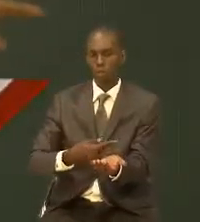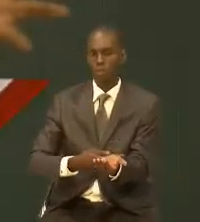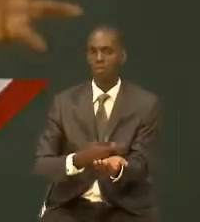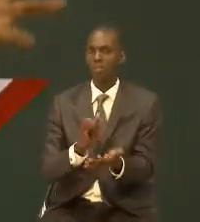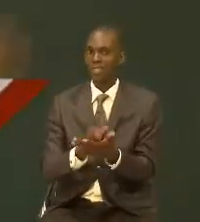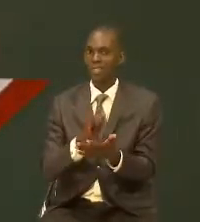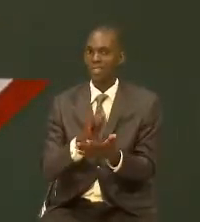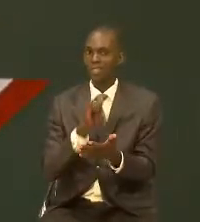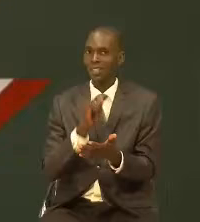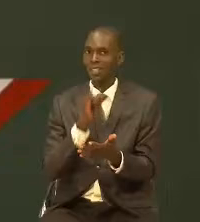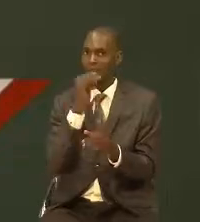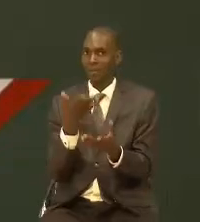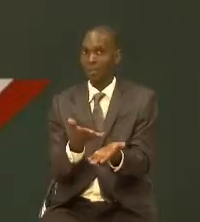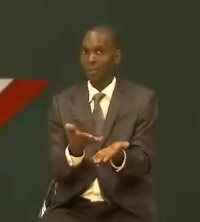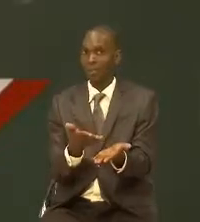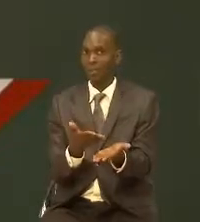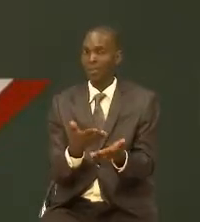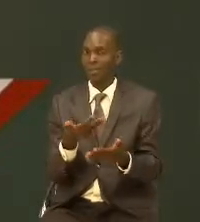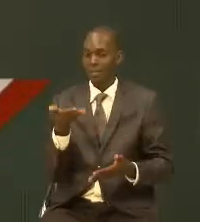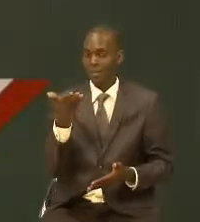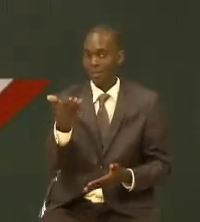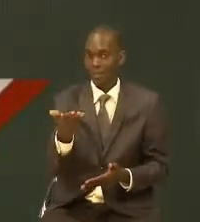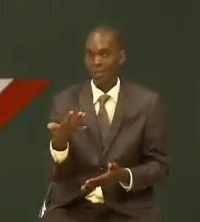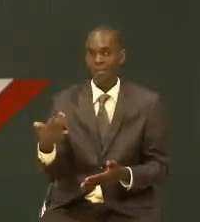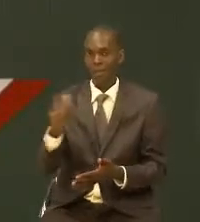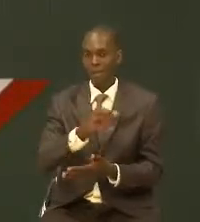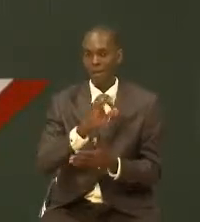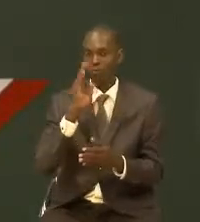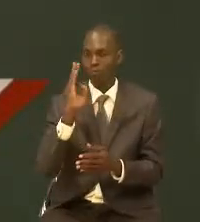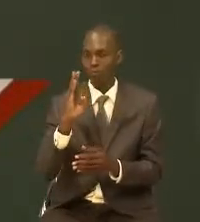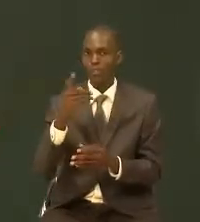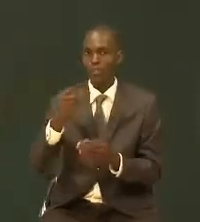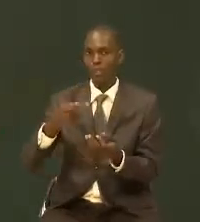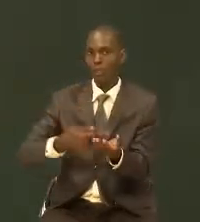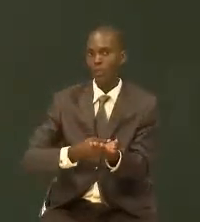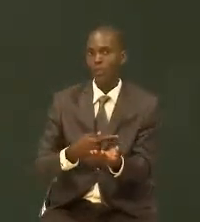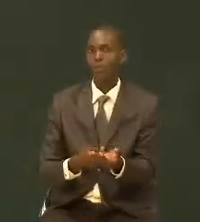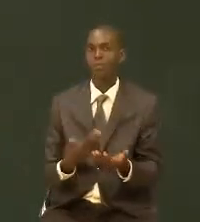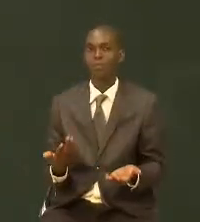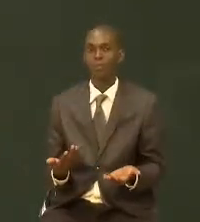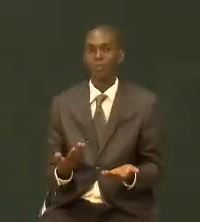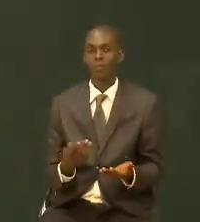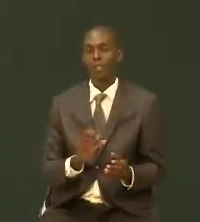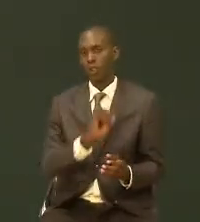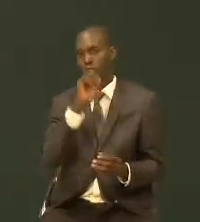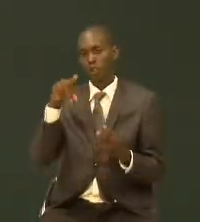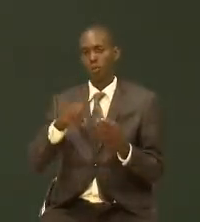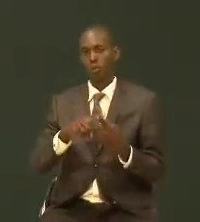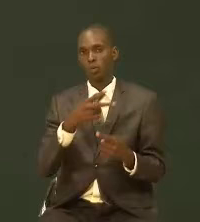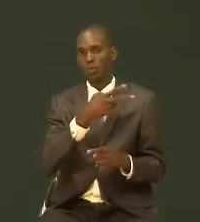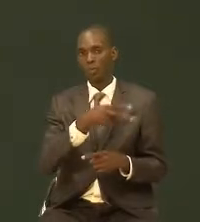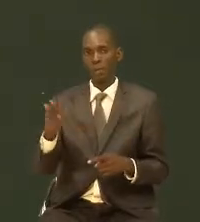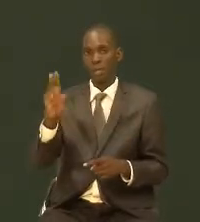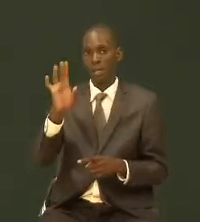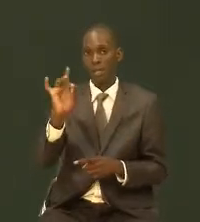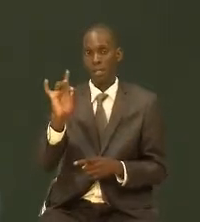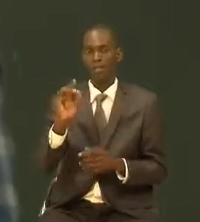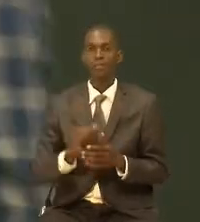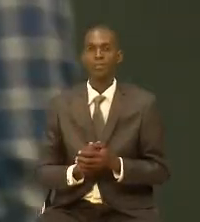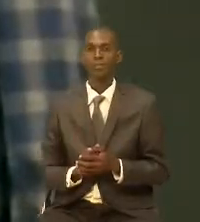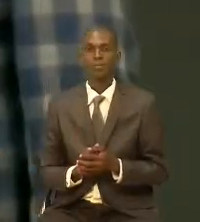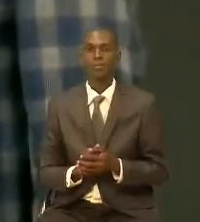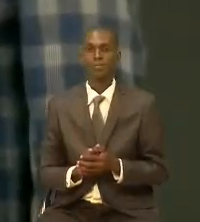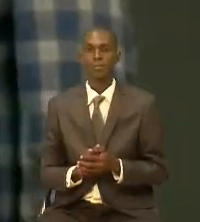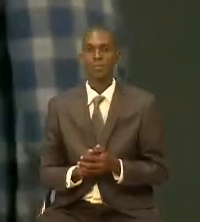there they preached the gospel and then i come to verse eight it says in verse eight and there